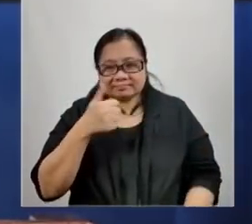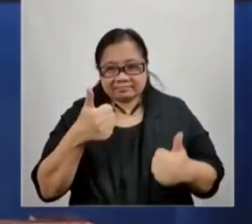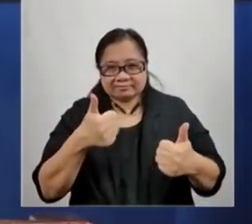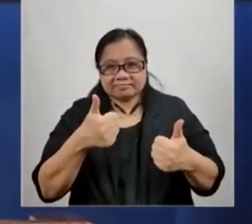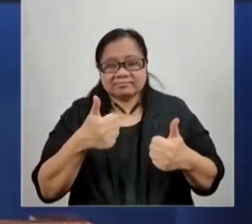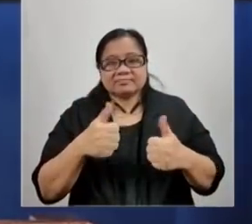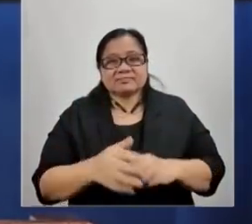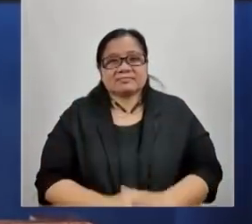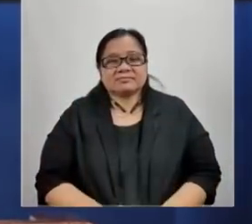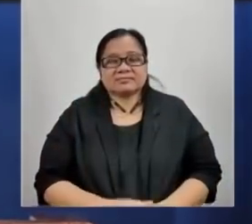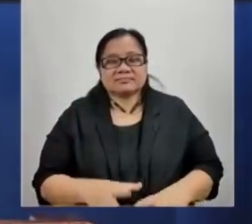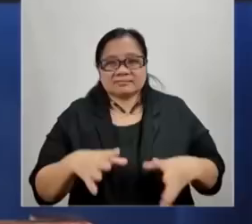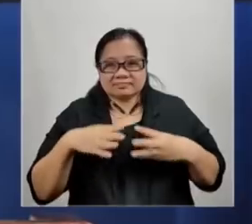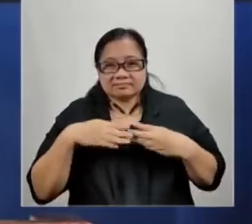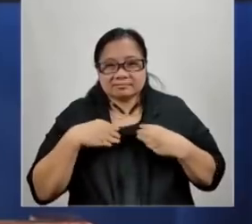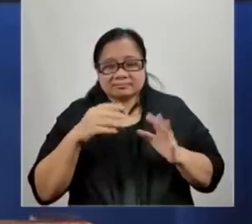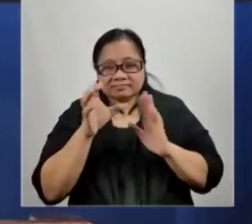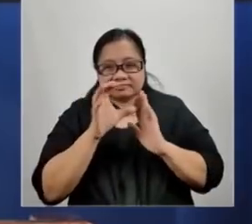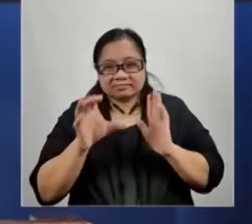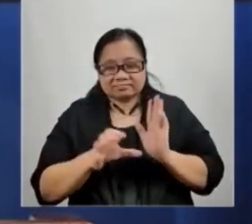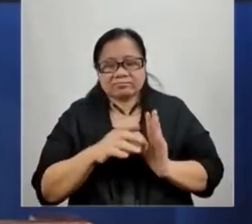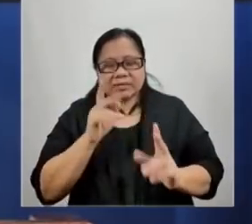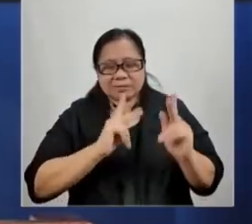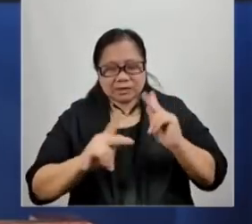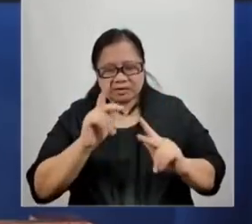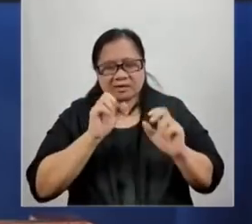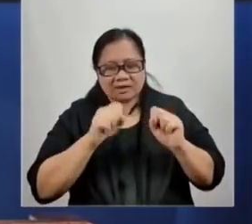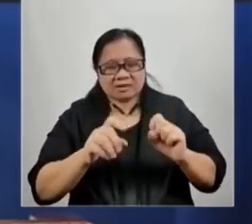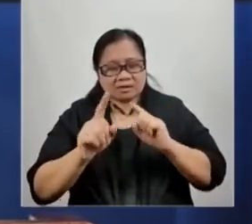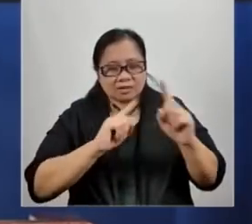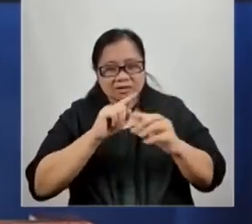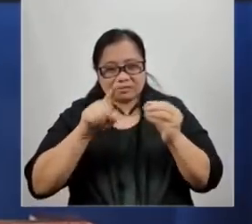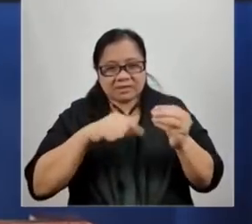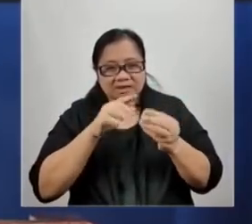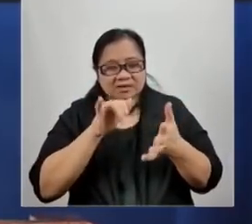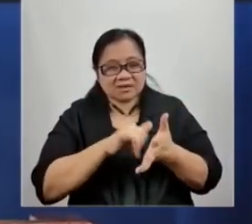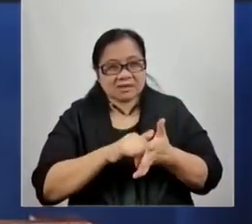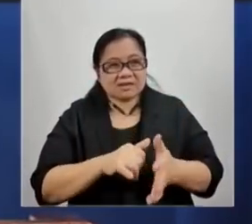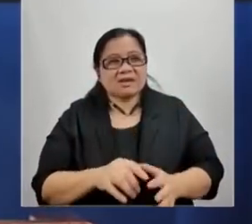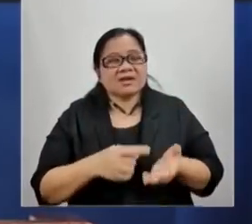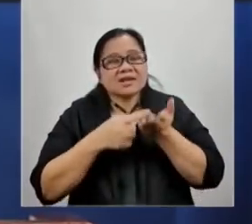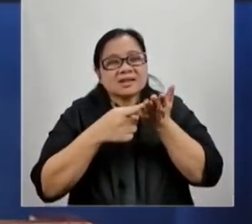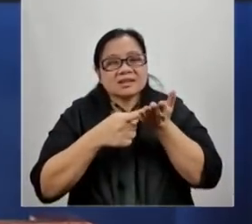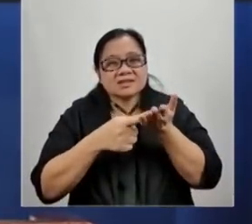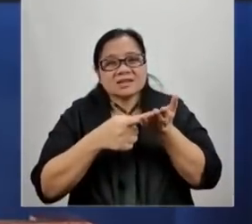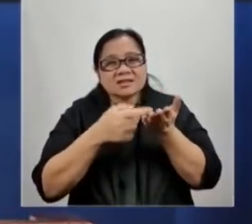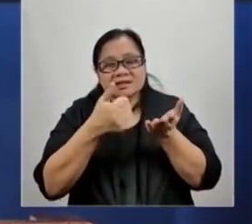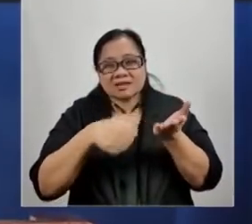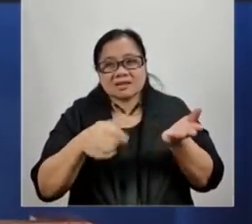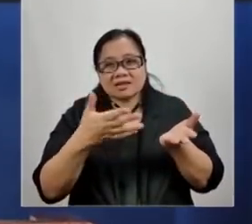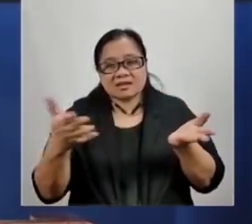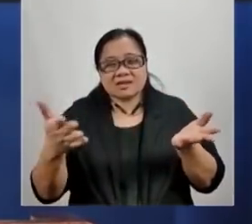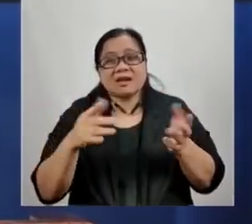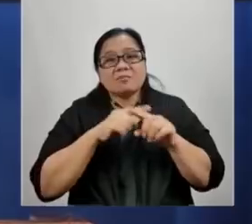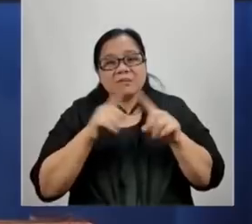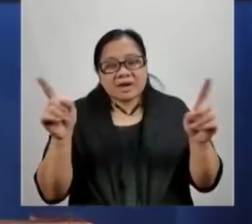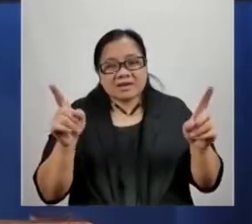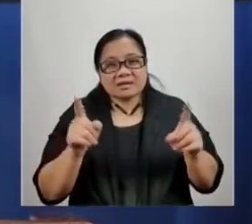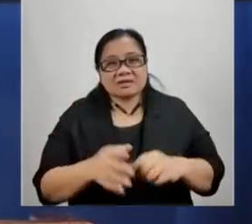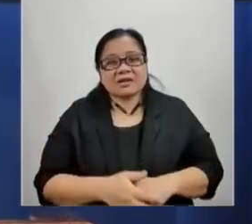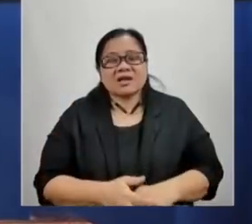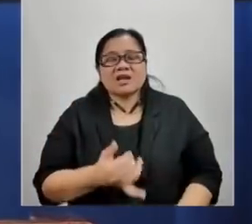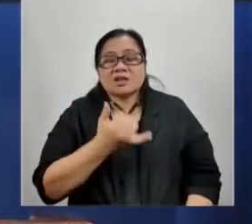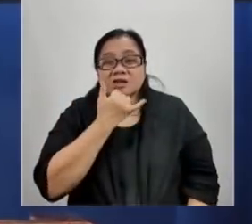Constitution. People can say that. People can talk about it. They can discuss these matters. But no such wrongdoing has been